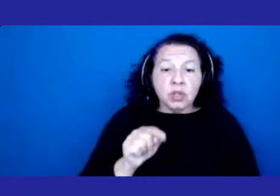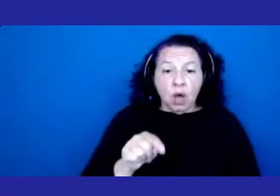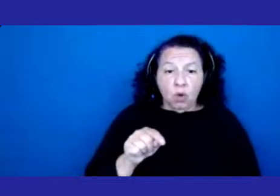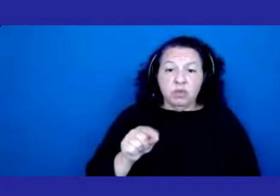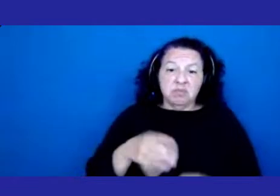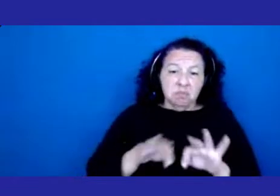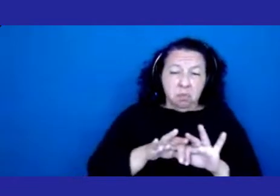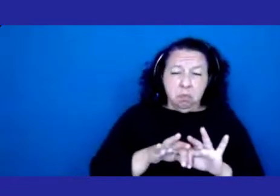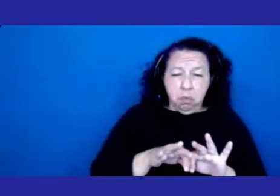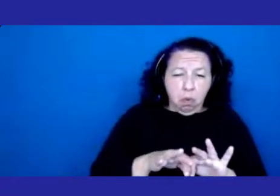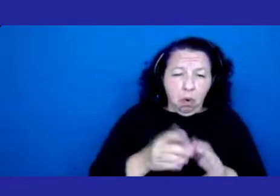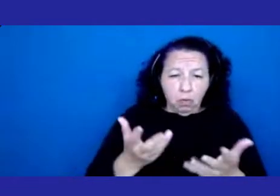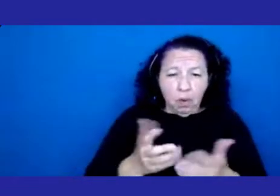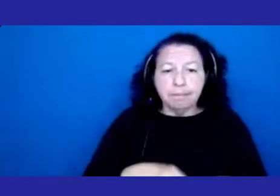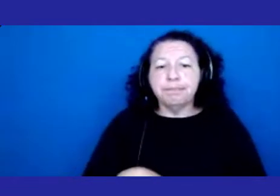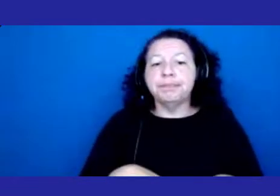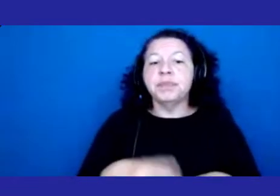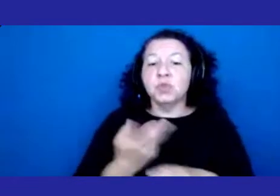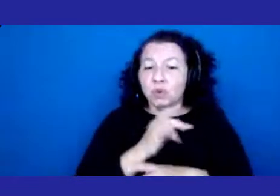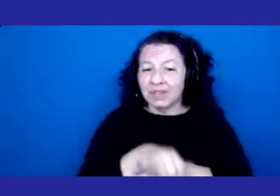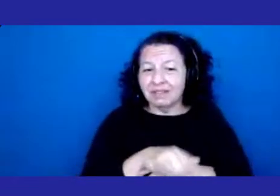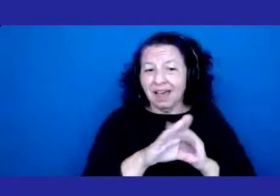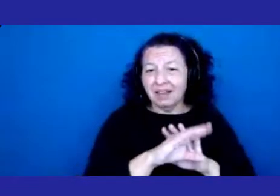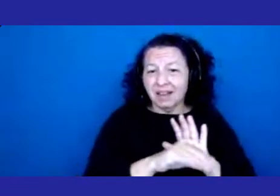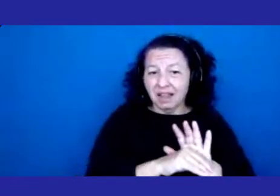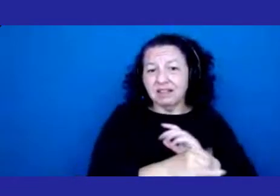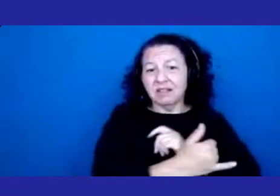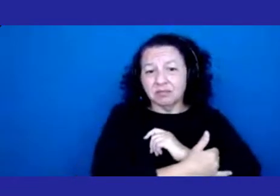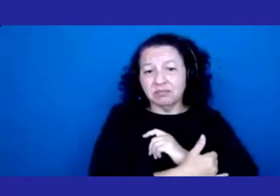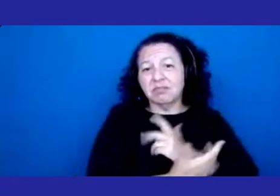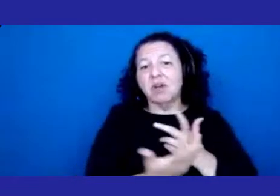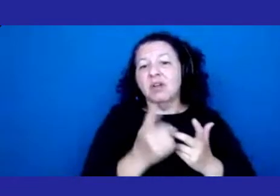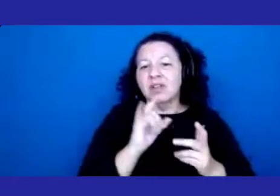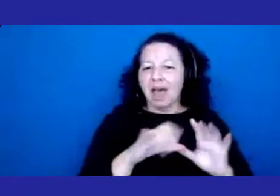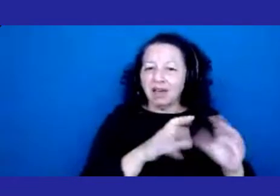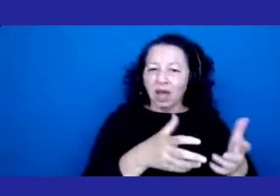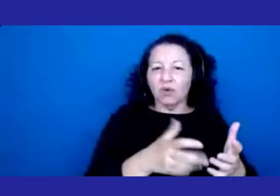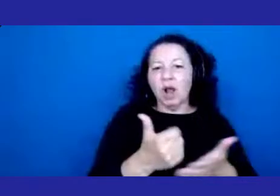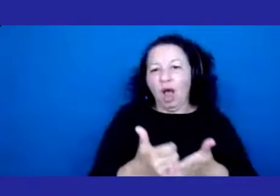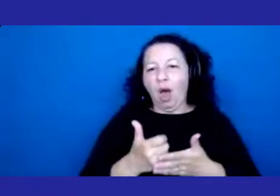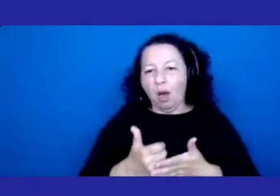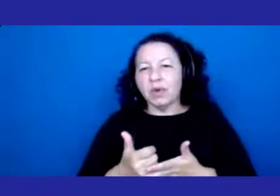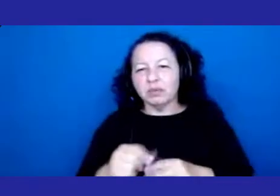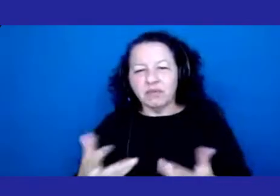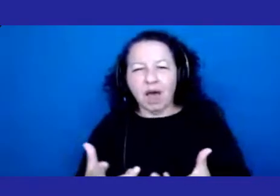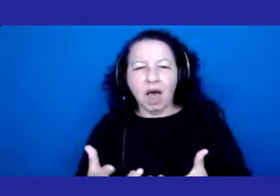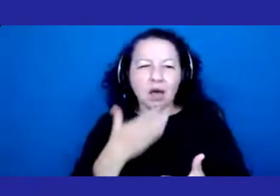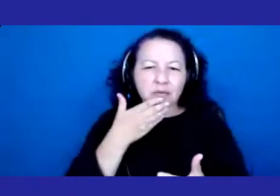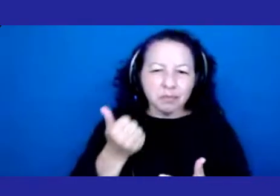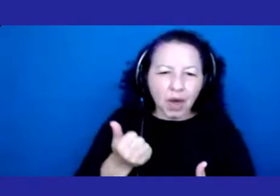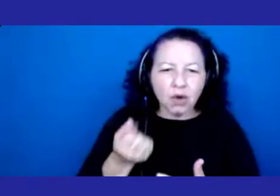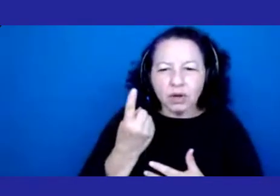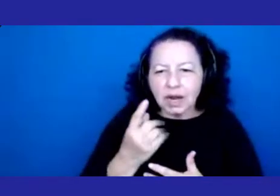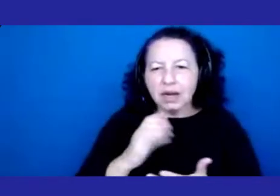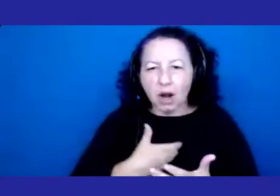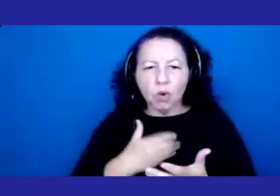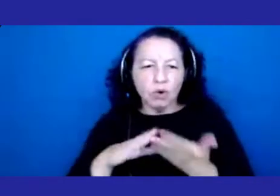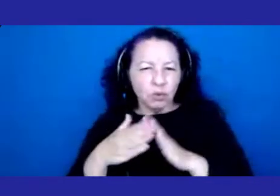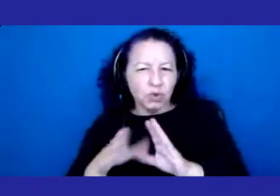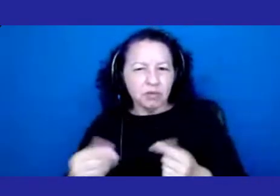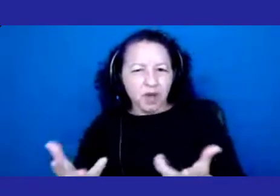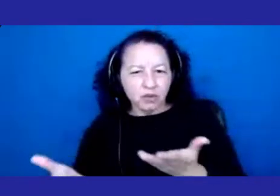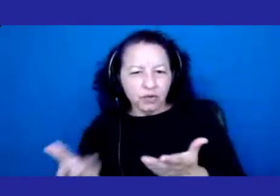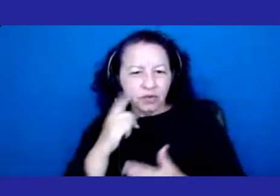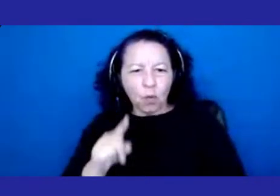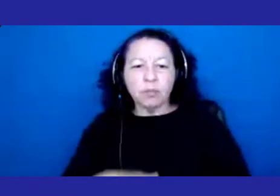ethnic background category can help us explore concordance, and it can provide more nuance to better understand the communities we serve. The most